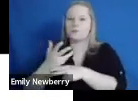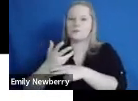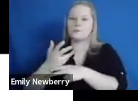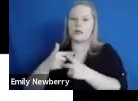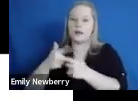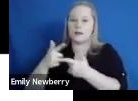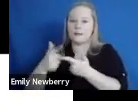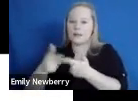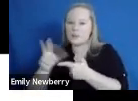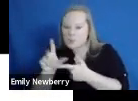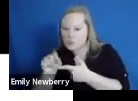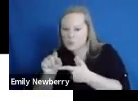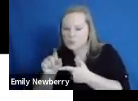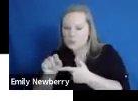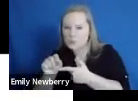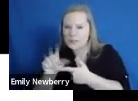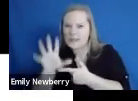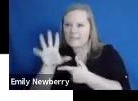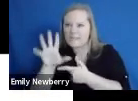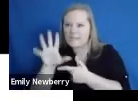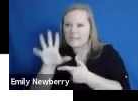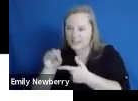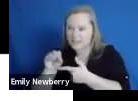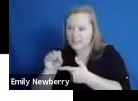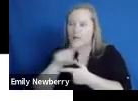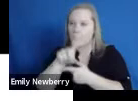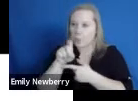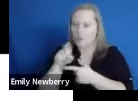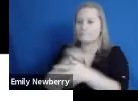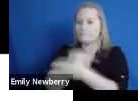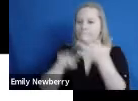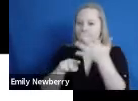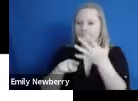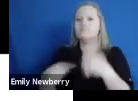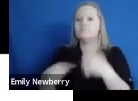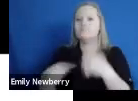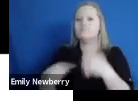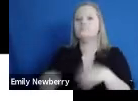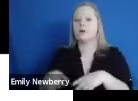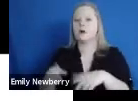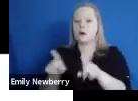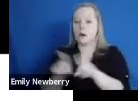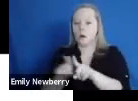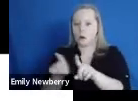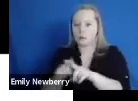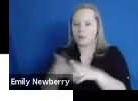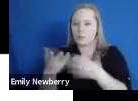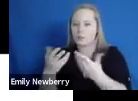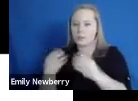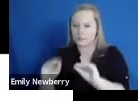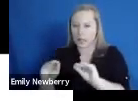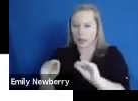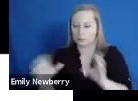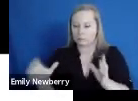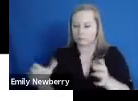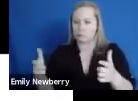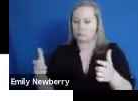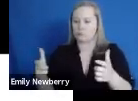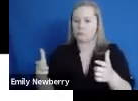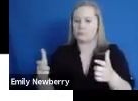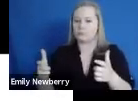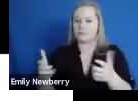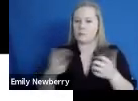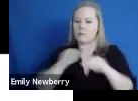and also 50 and 100 pounds. And also we sell bulk that are in tote bags. And we